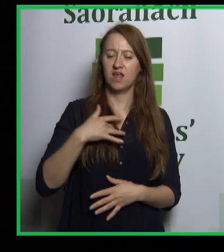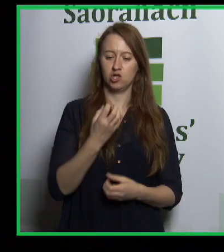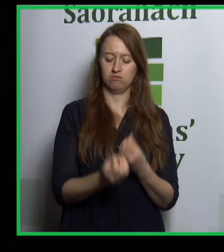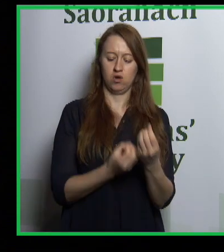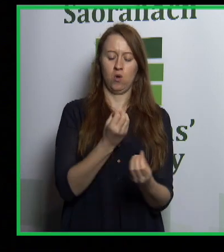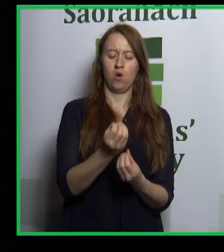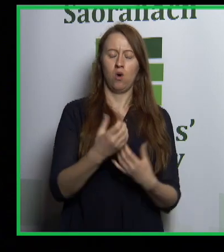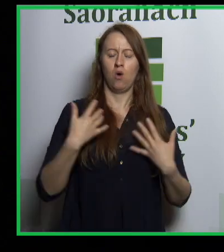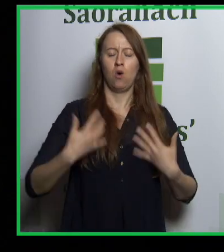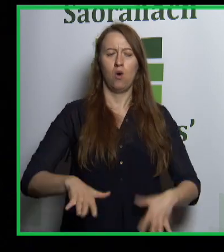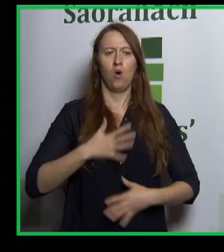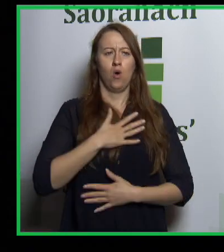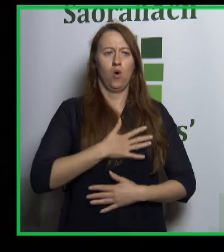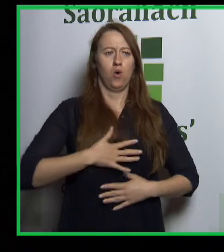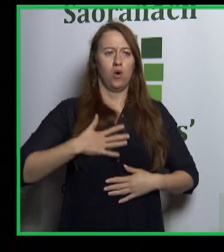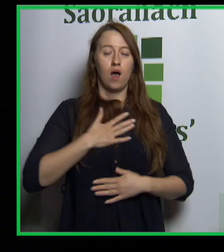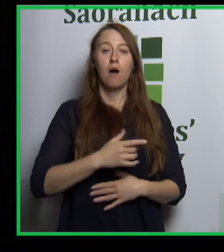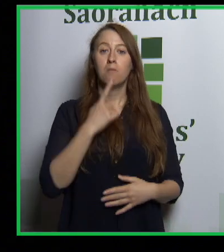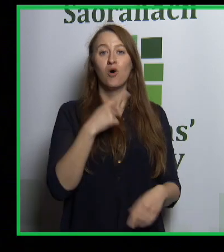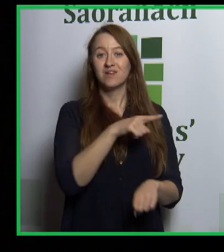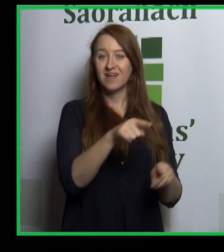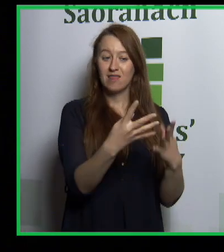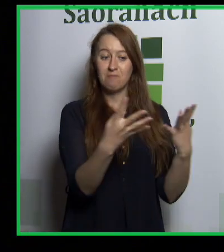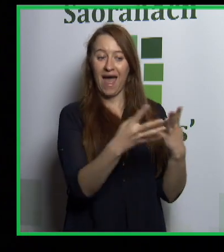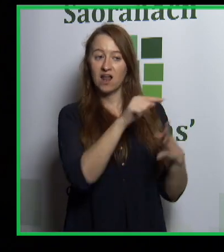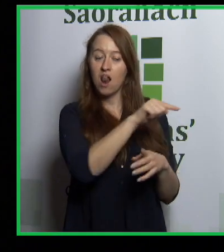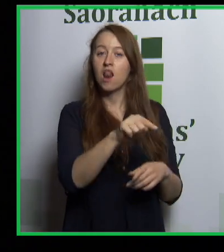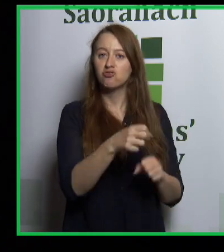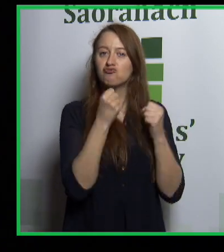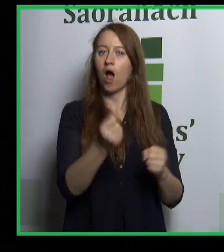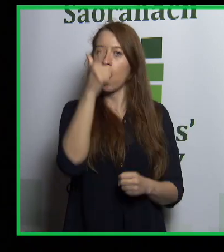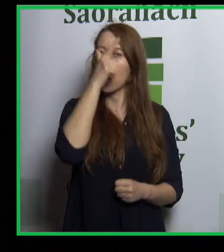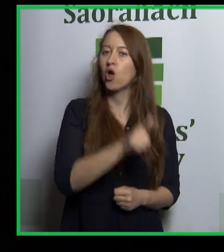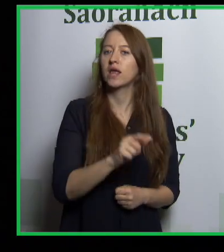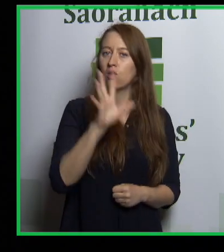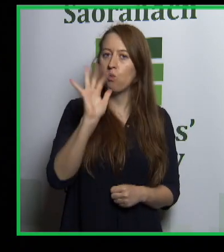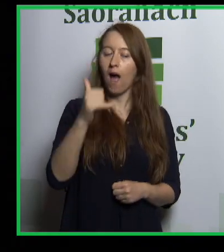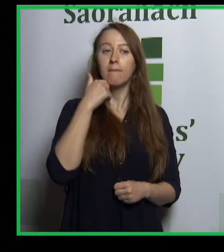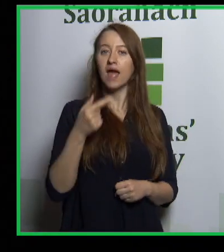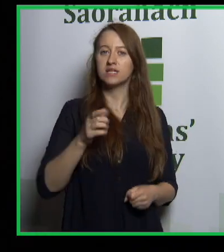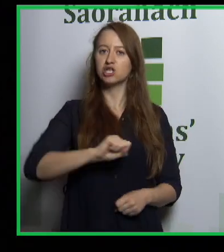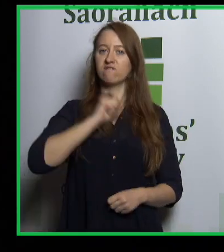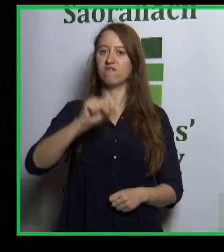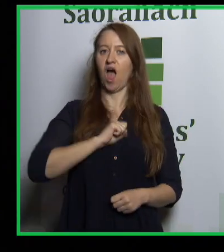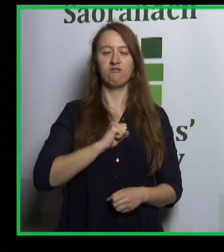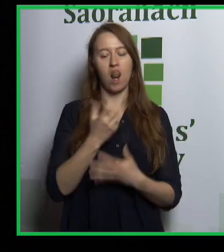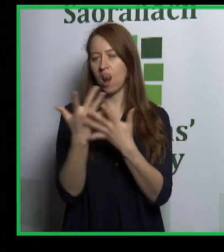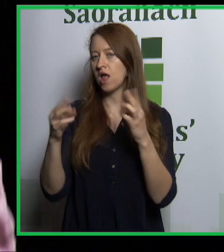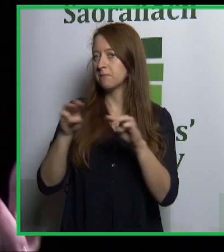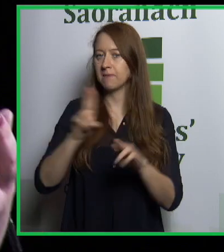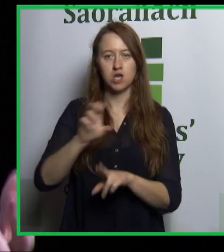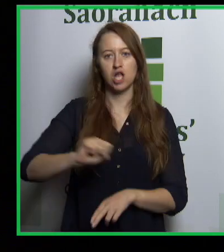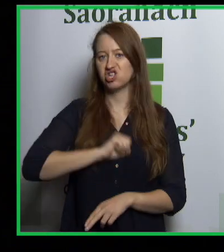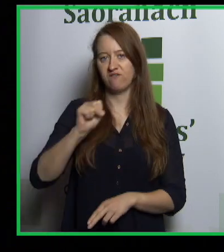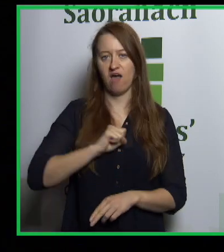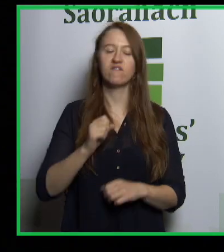lucky ones, because as we know only too well, many people have not survived to share and tell their story. So what I've tried to